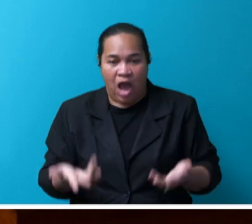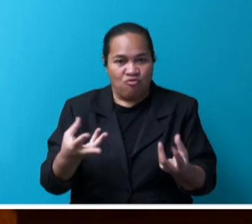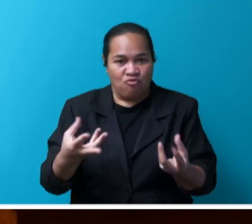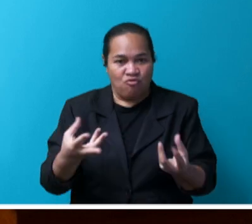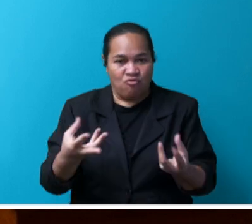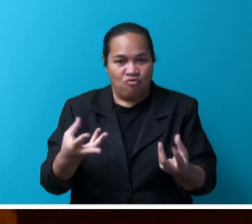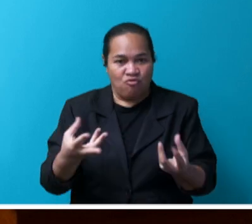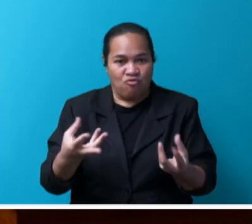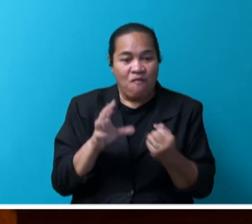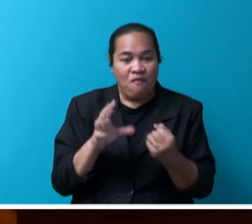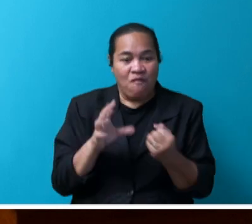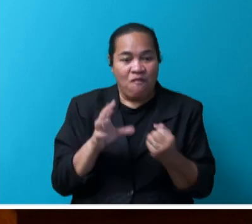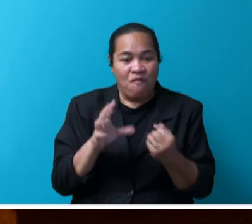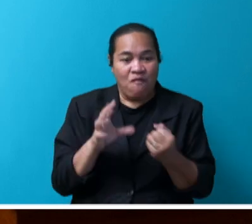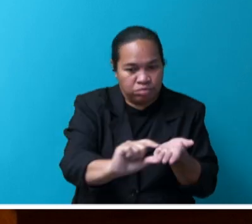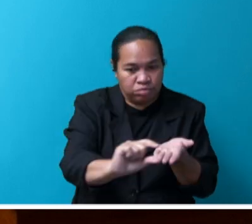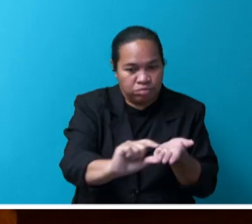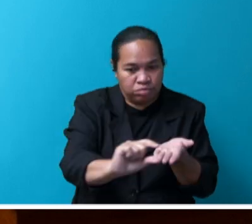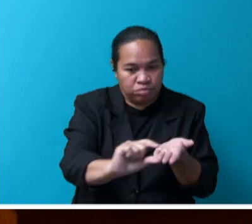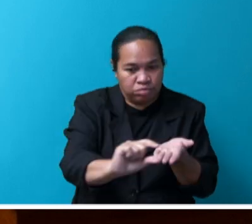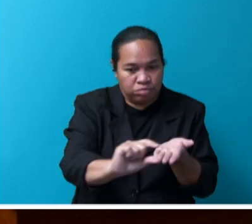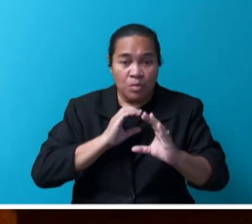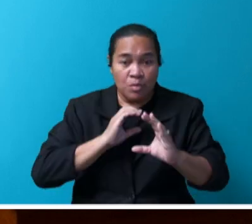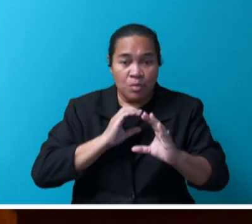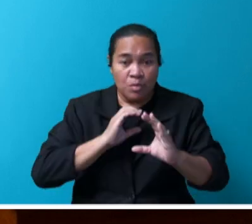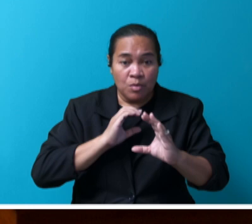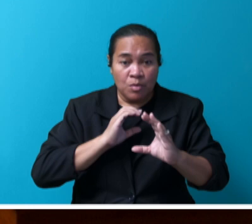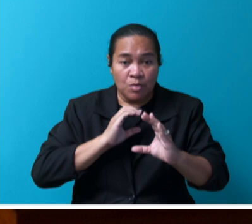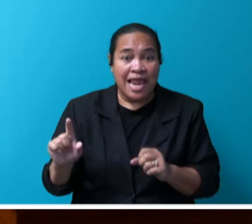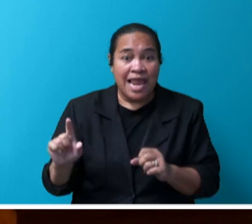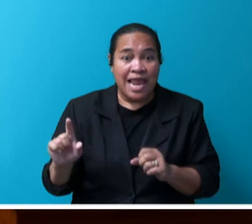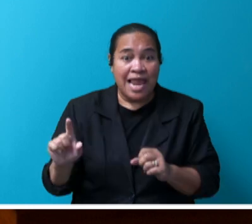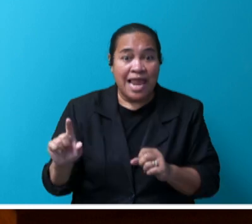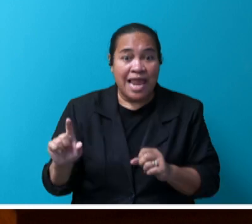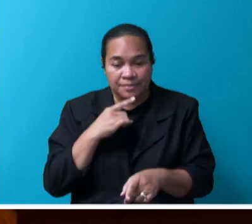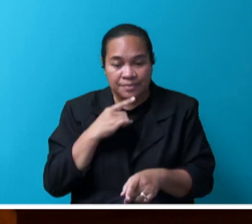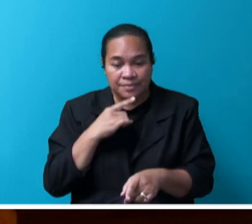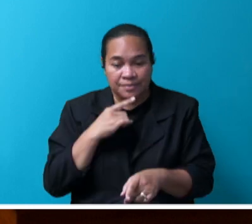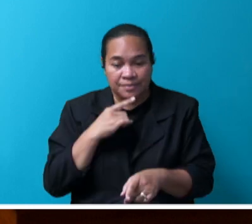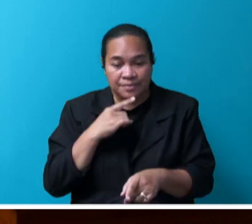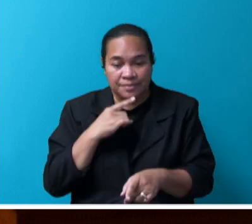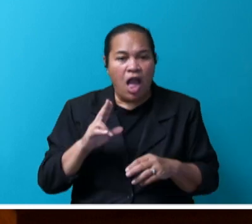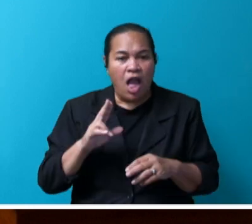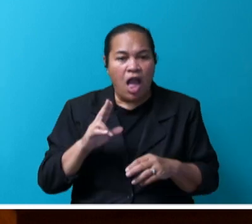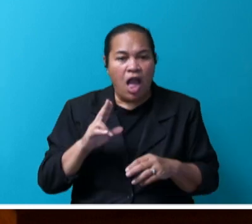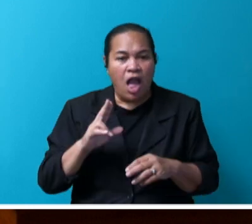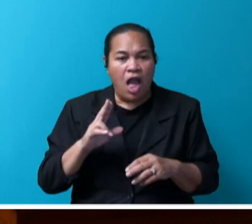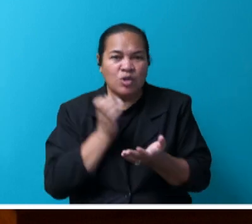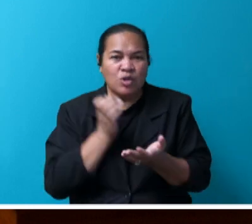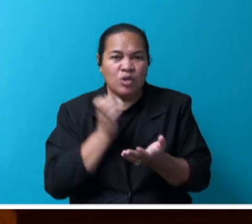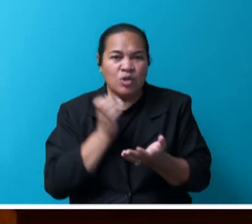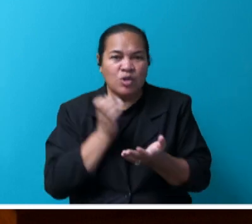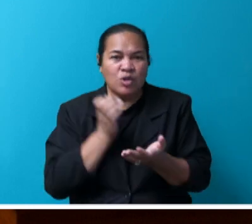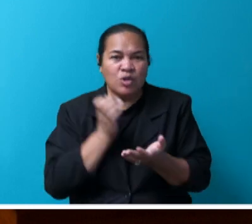unbiased information and a mix of local and Indian, aligned with Fiji's unique cultural context and the